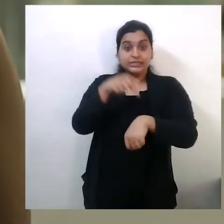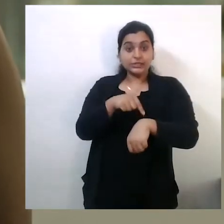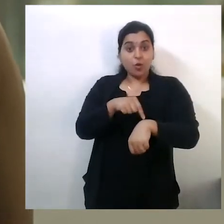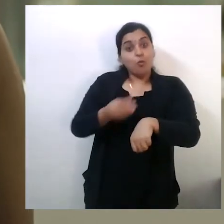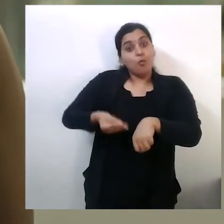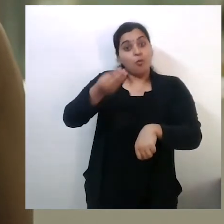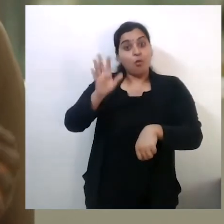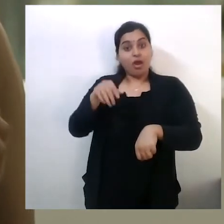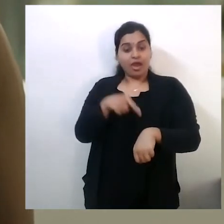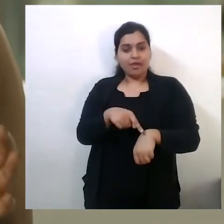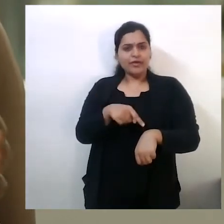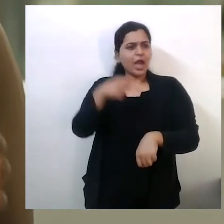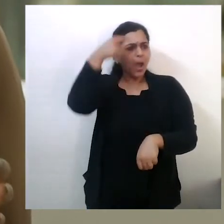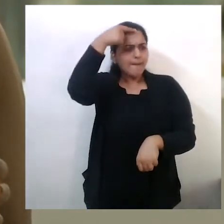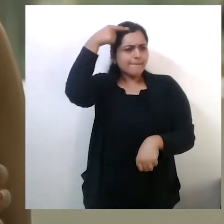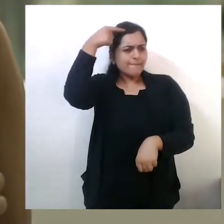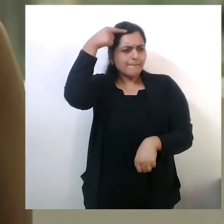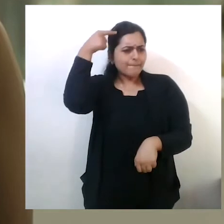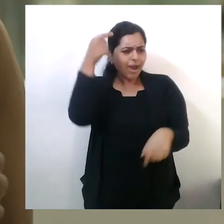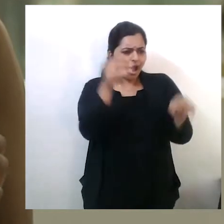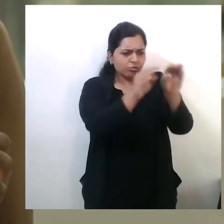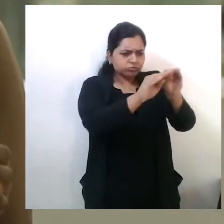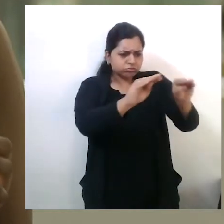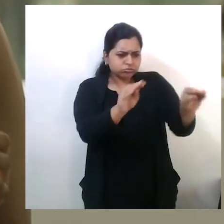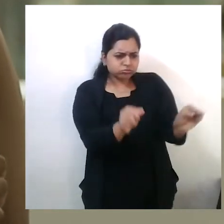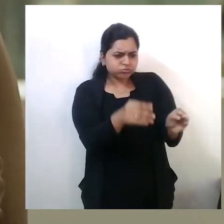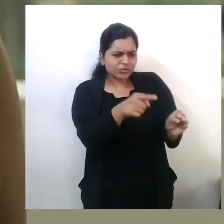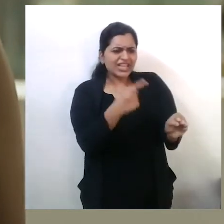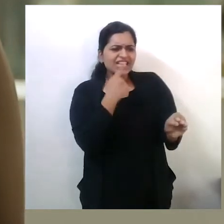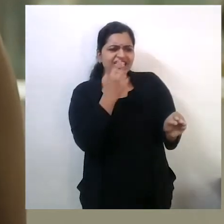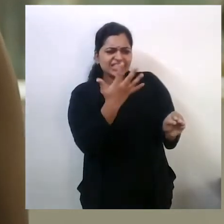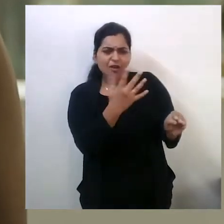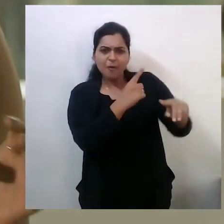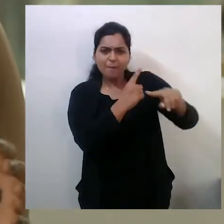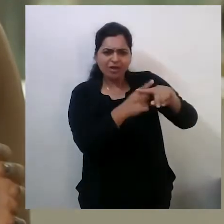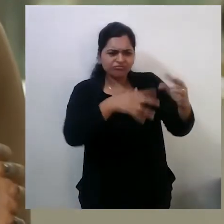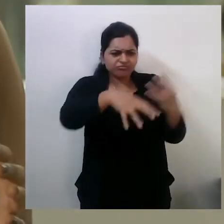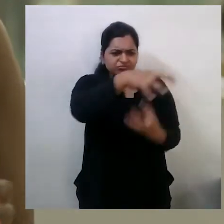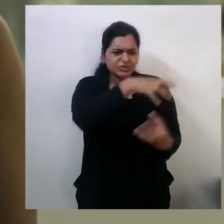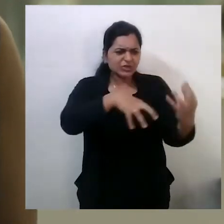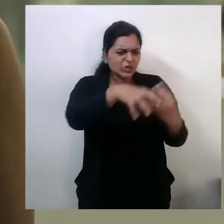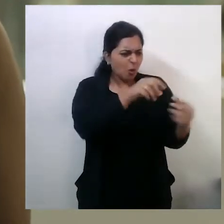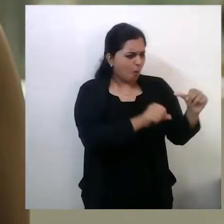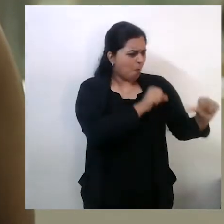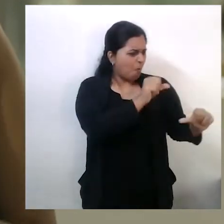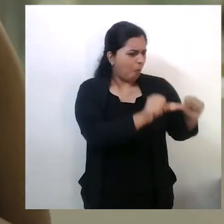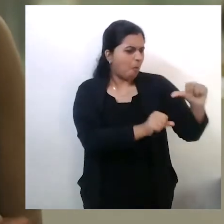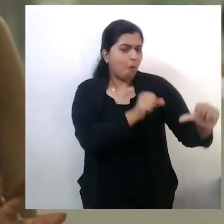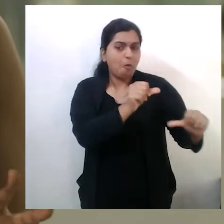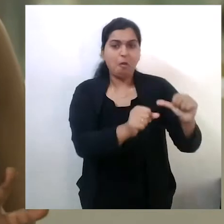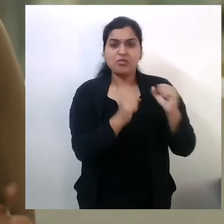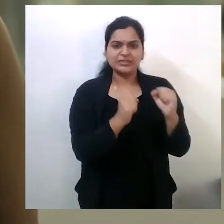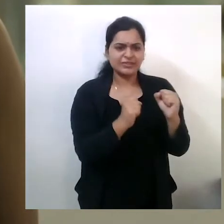India. Creating this black coating to add its magnificent silver includes many processes from smoothing